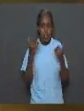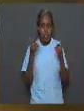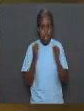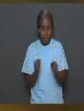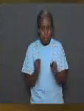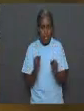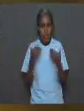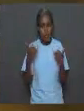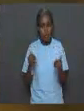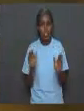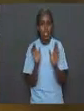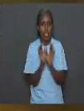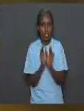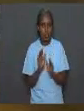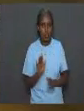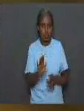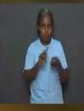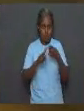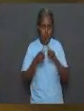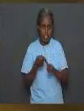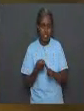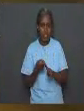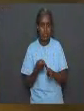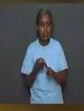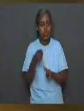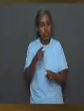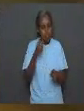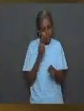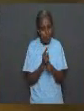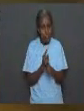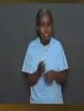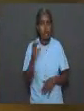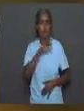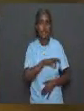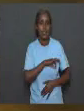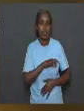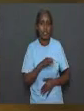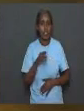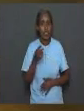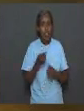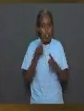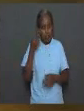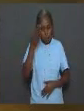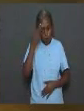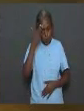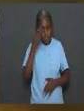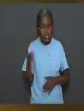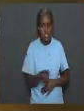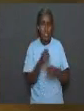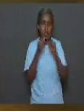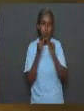If you are ever playing cards with your friends, you will surely benefit from knowing